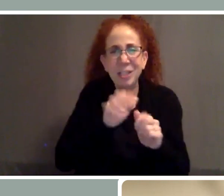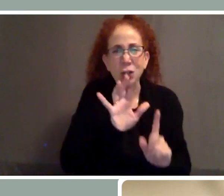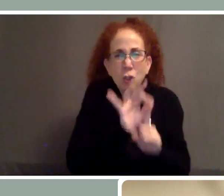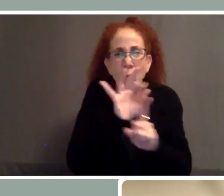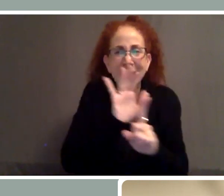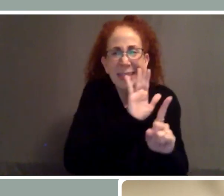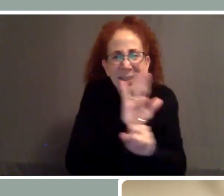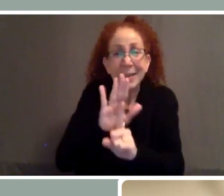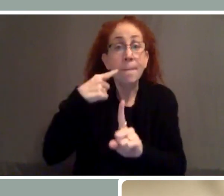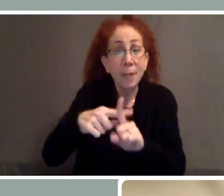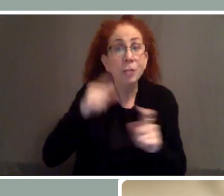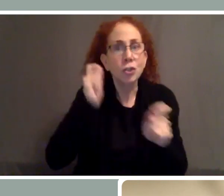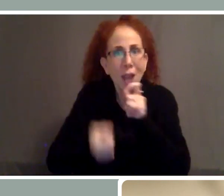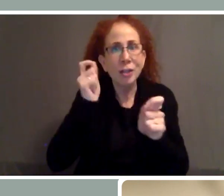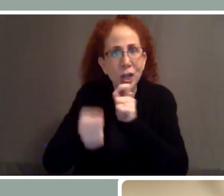changing.